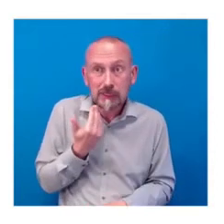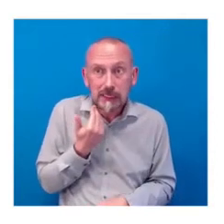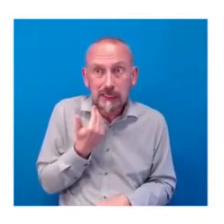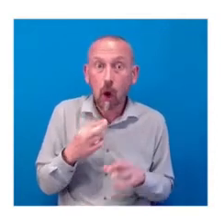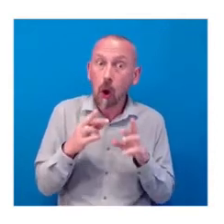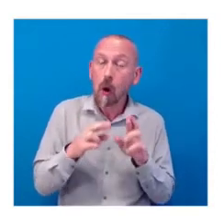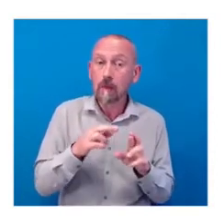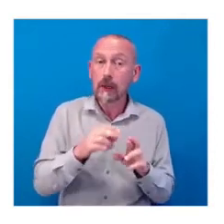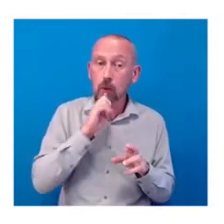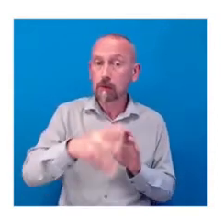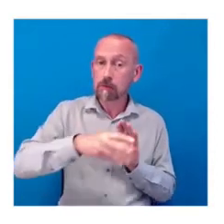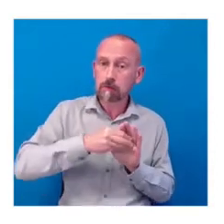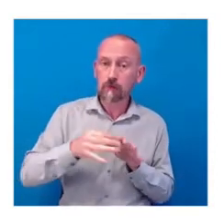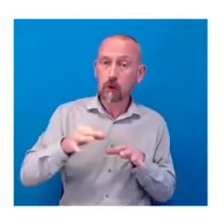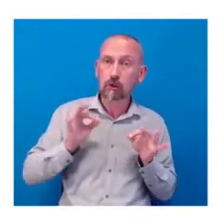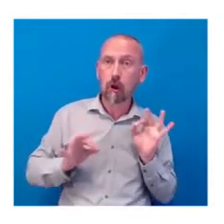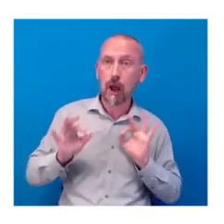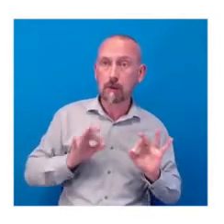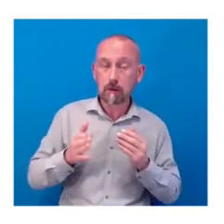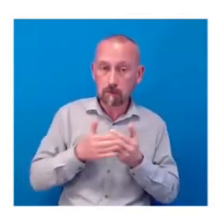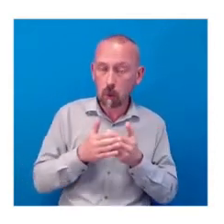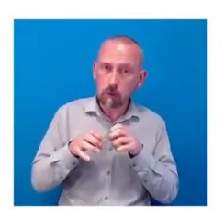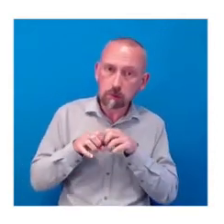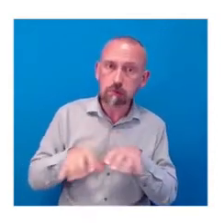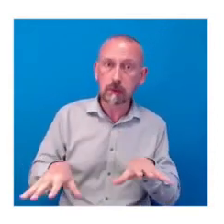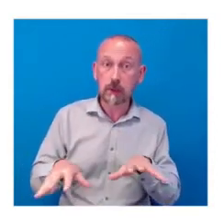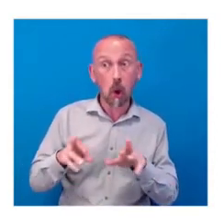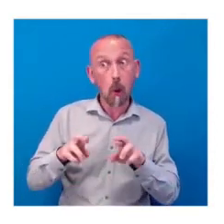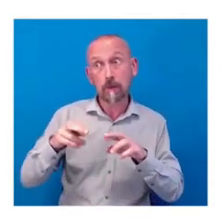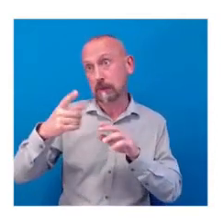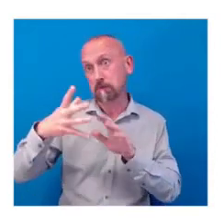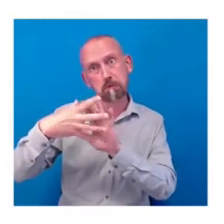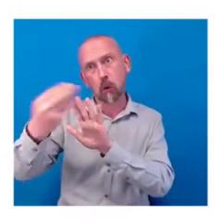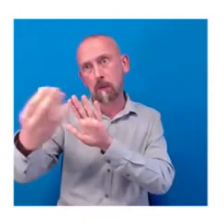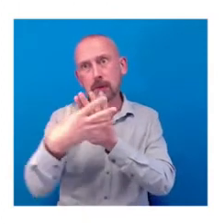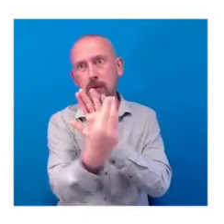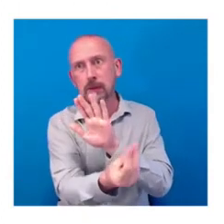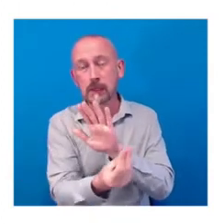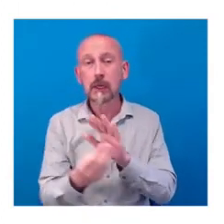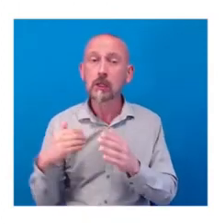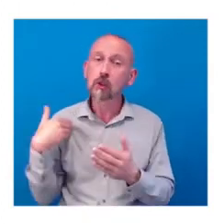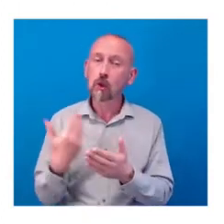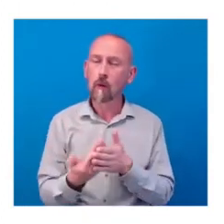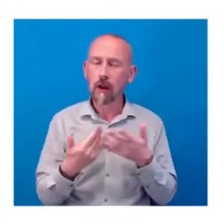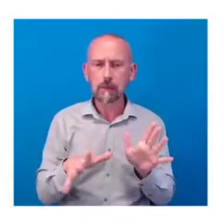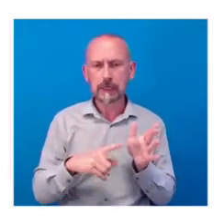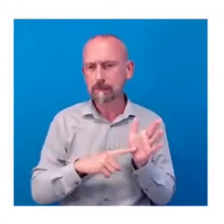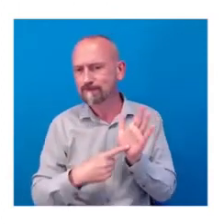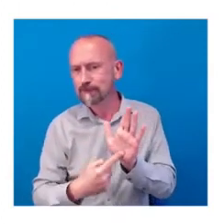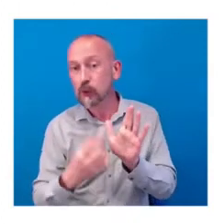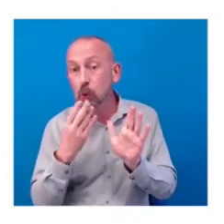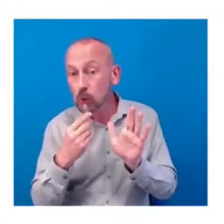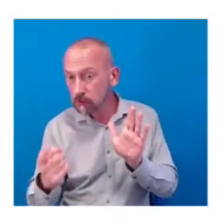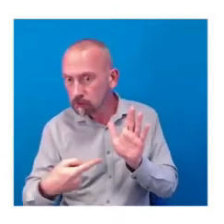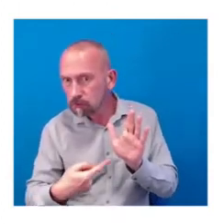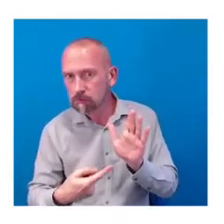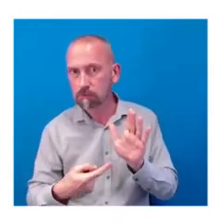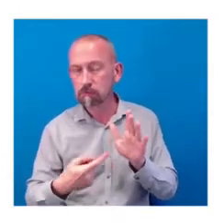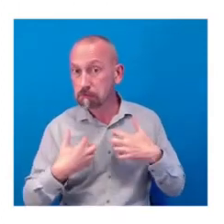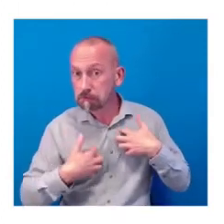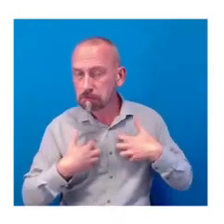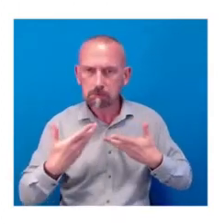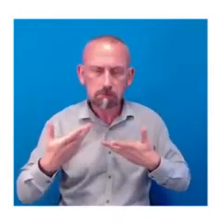further afield. With the user demos we've done with this so far, there's a really clear consensus that it would be an enormously